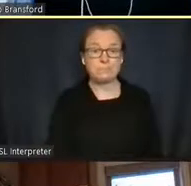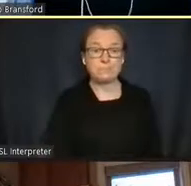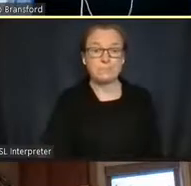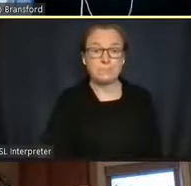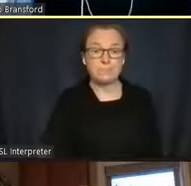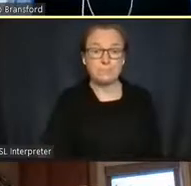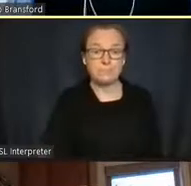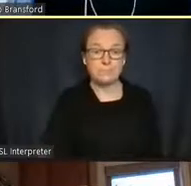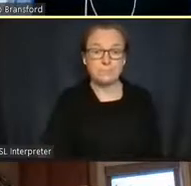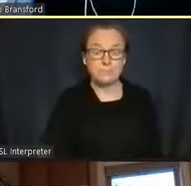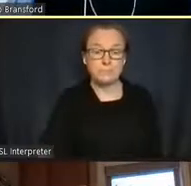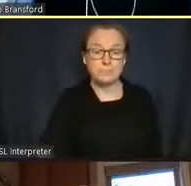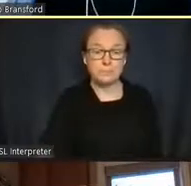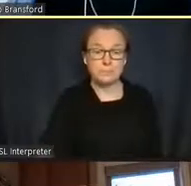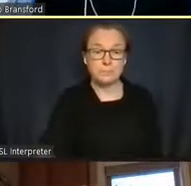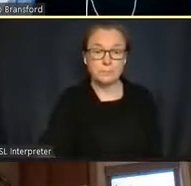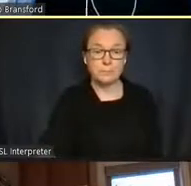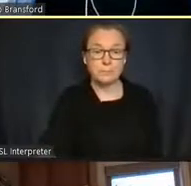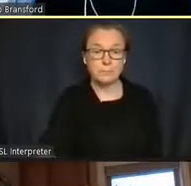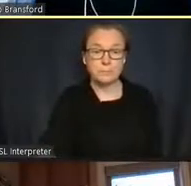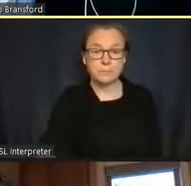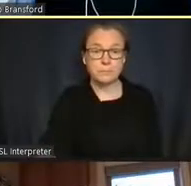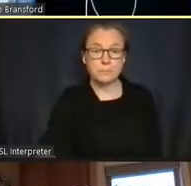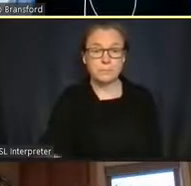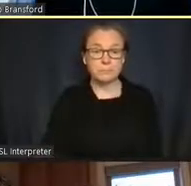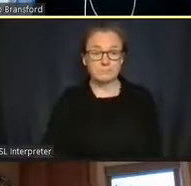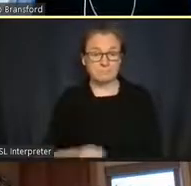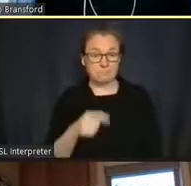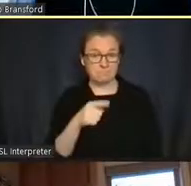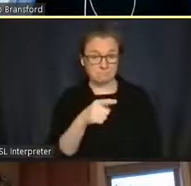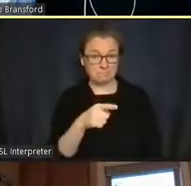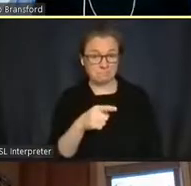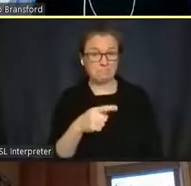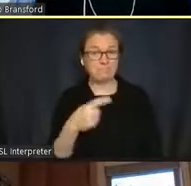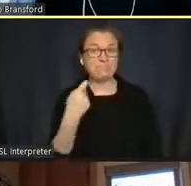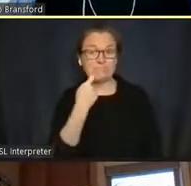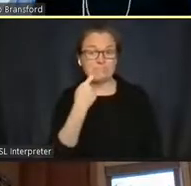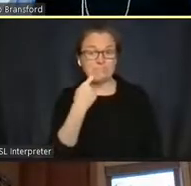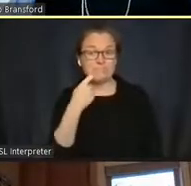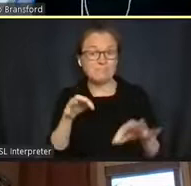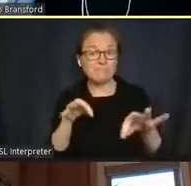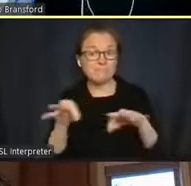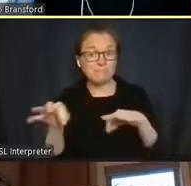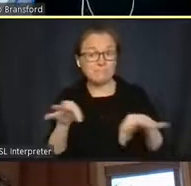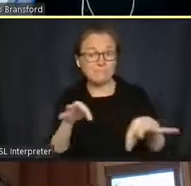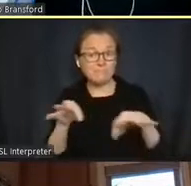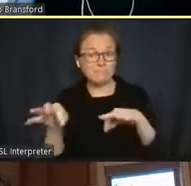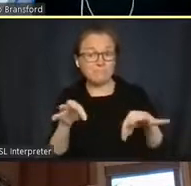We would like you, this is some of the instructions you heard a moment ago from